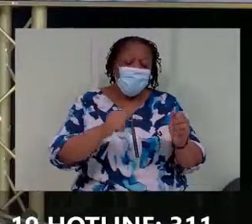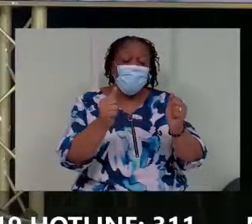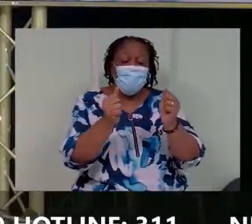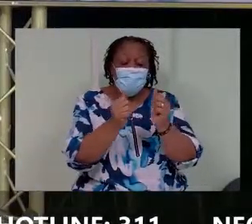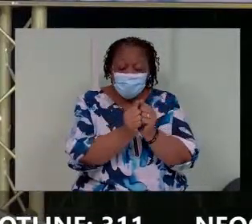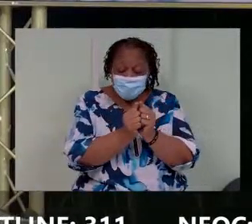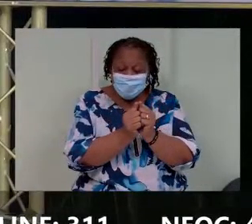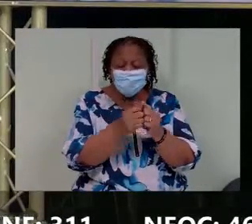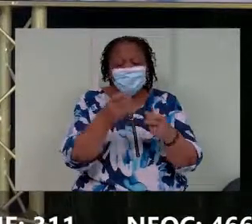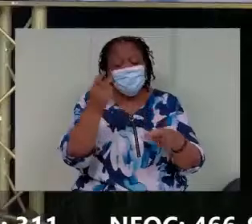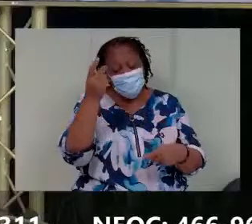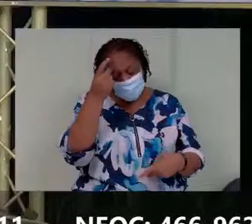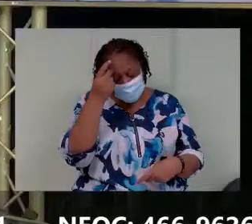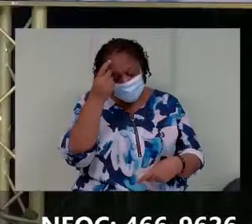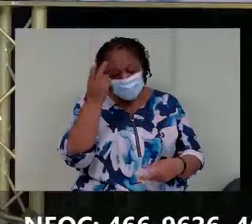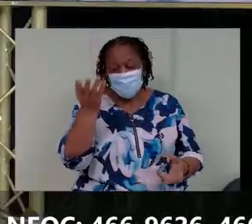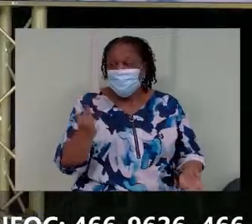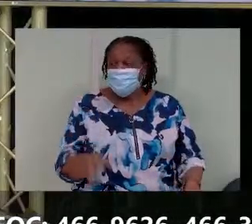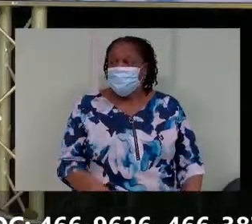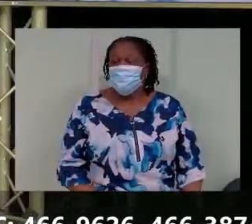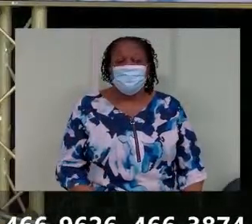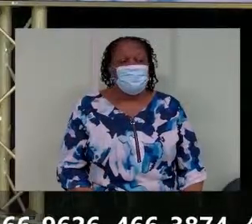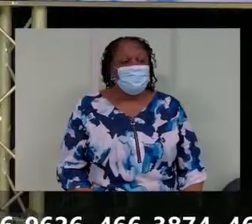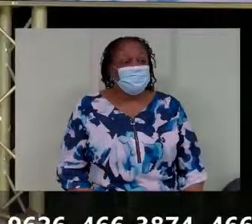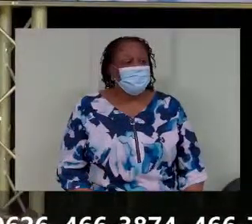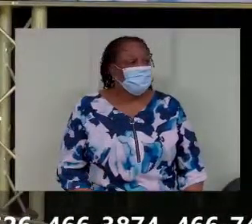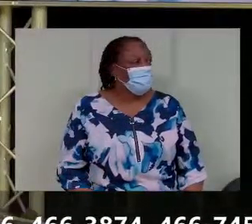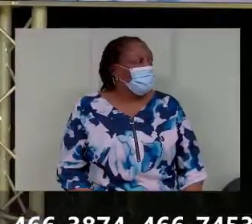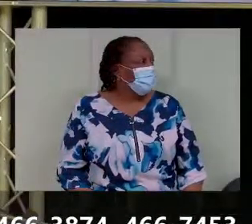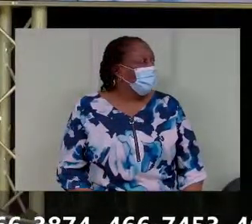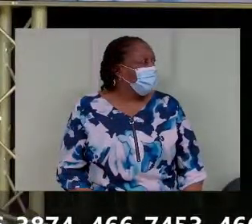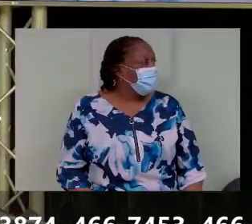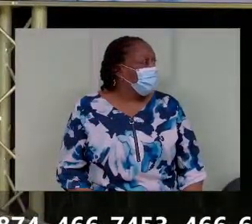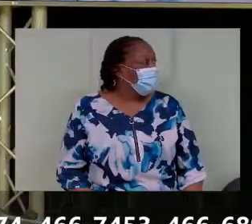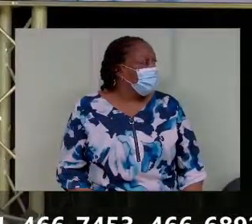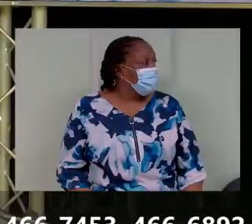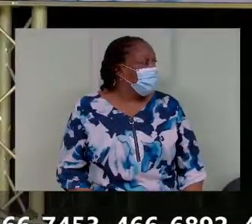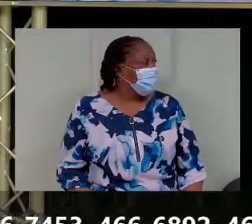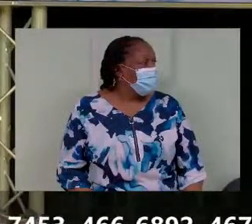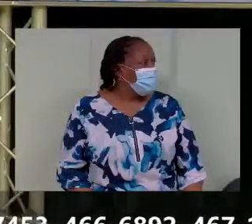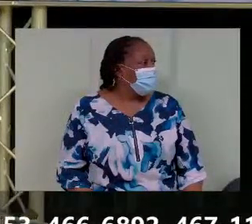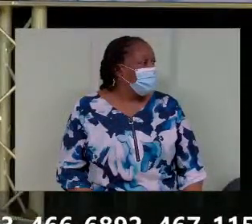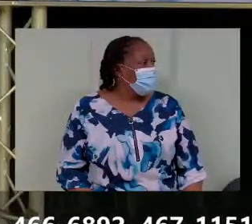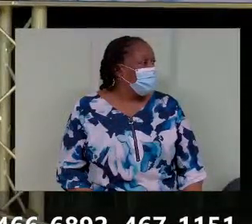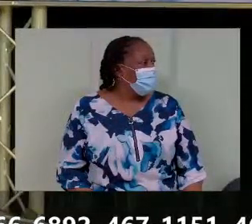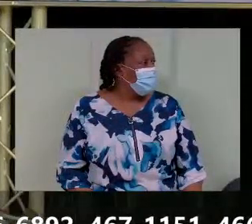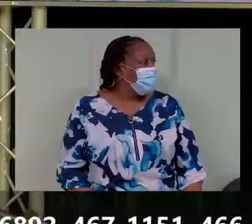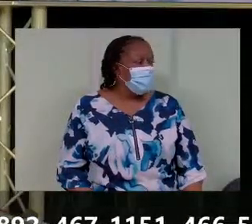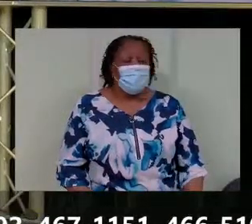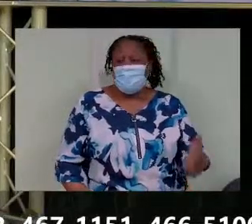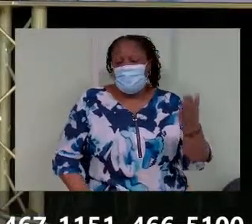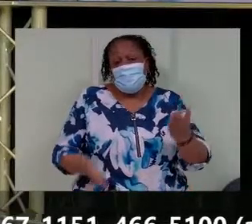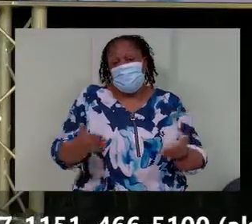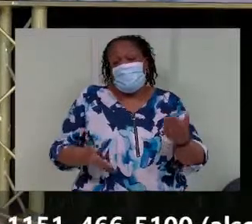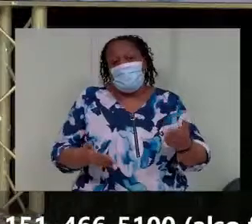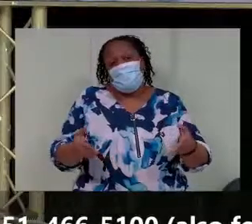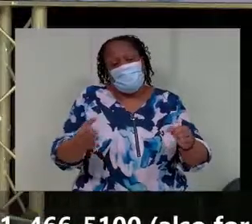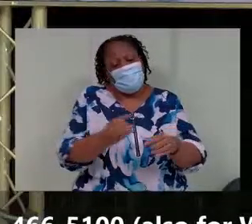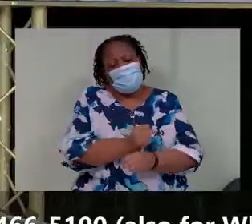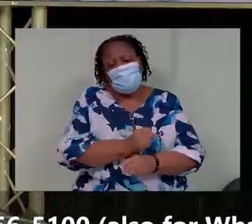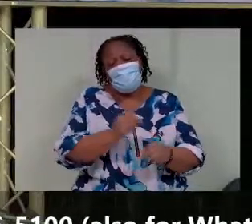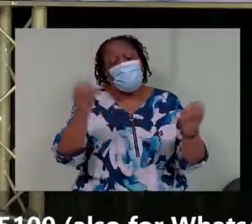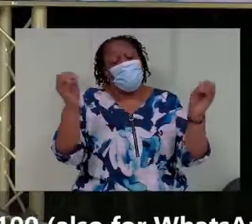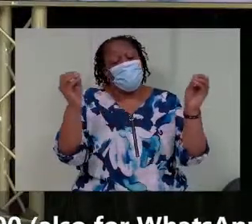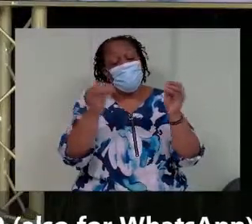sure, our second wave may involve many more cases than the first, and who knows, they may be moderately